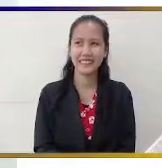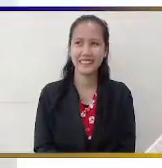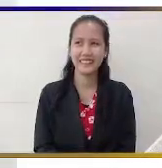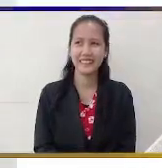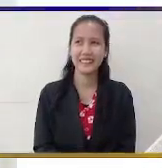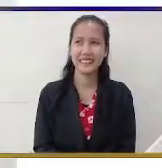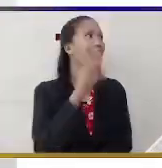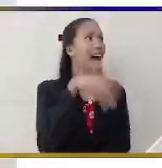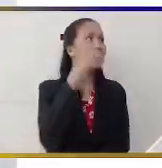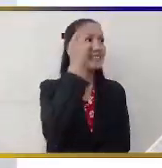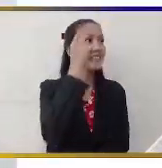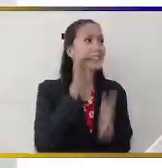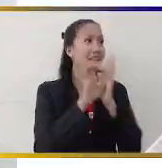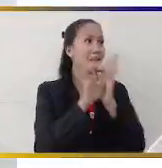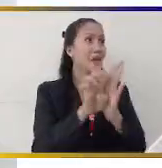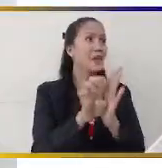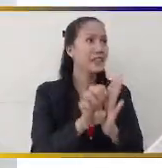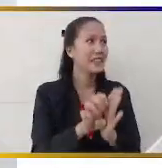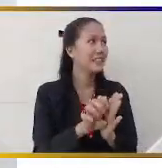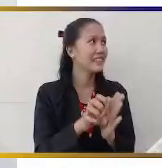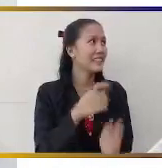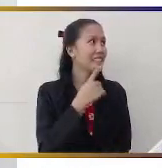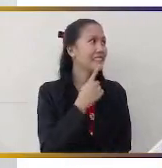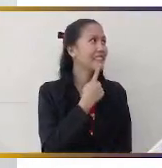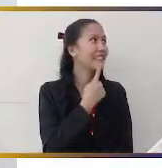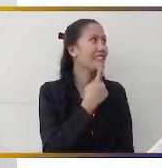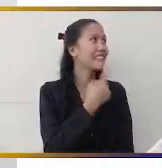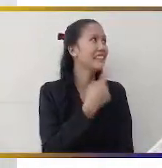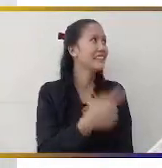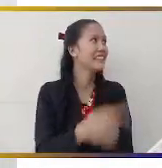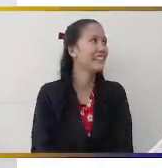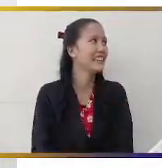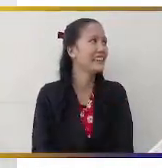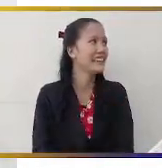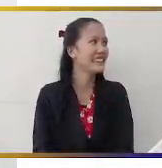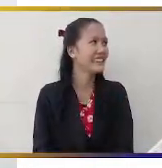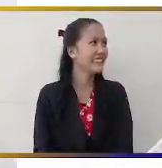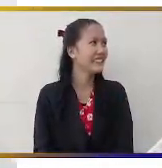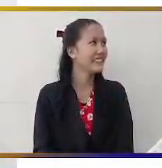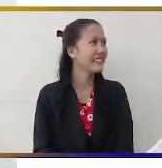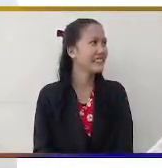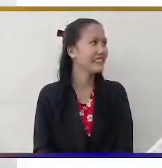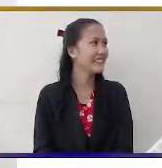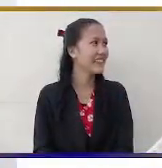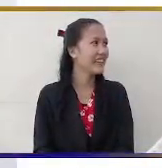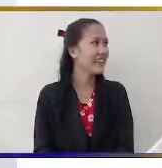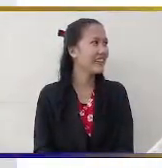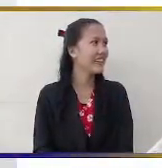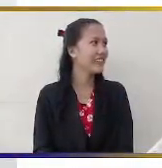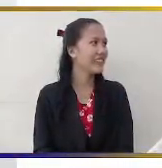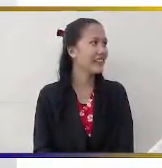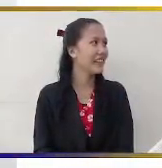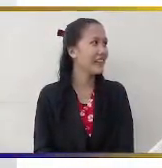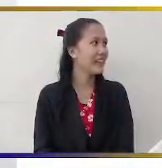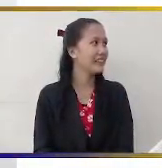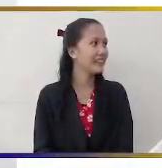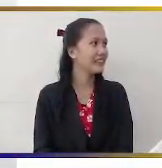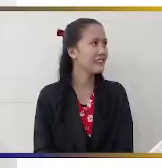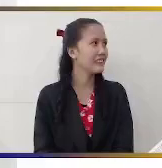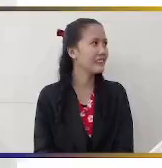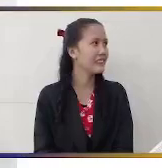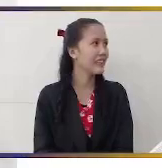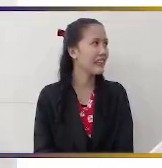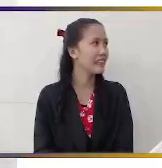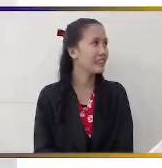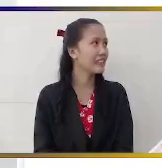And then God gives it all back to him. You see, because it doesn't, what, the possessions, they don't mean anything to God.